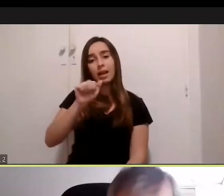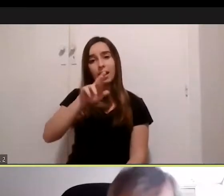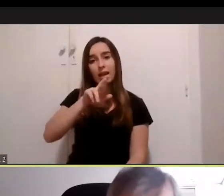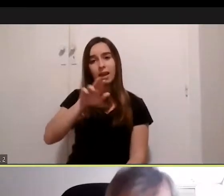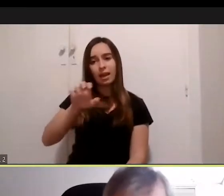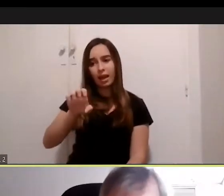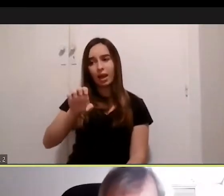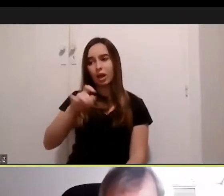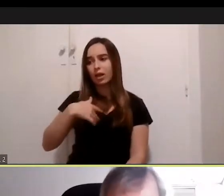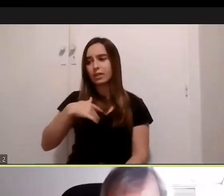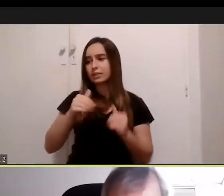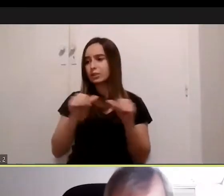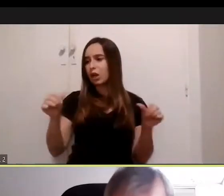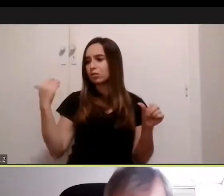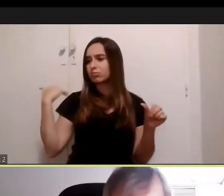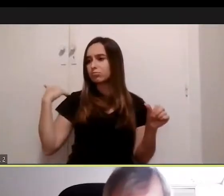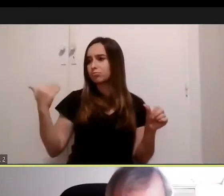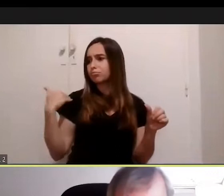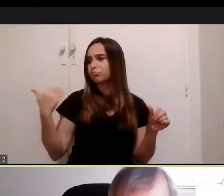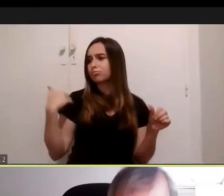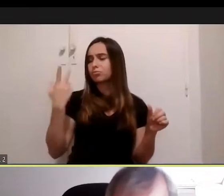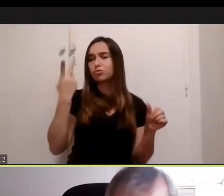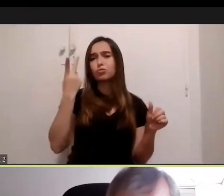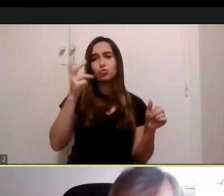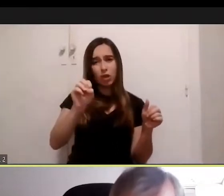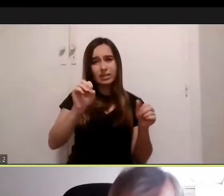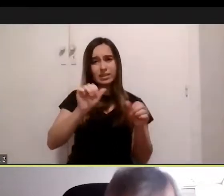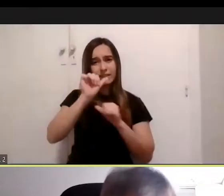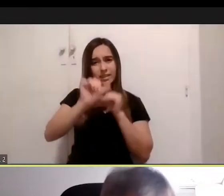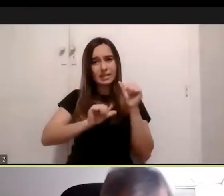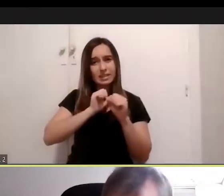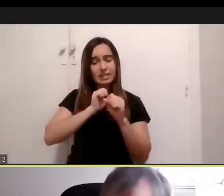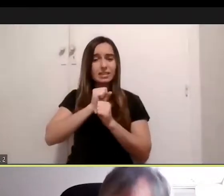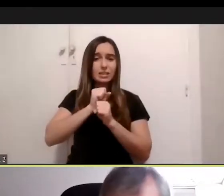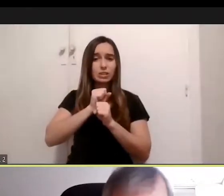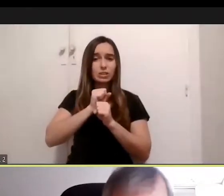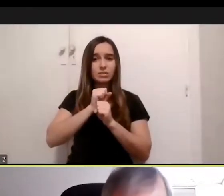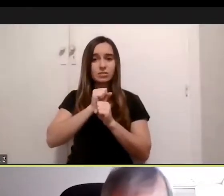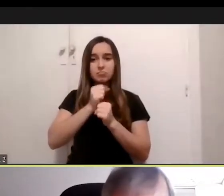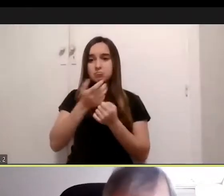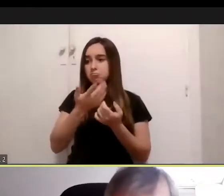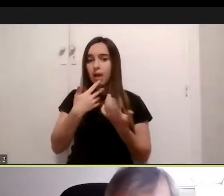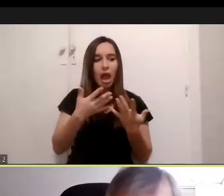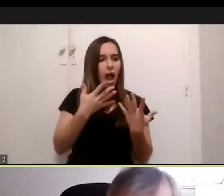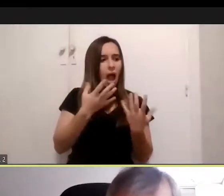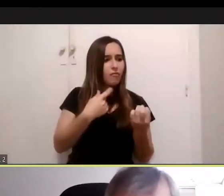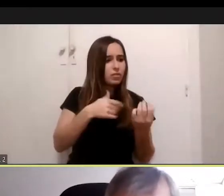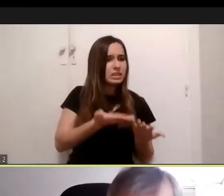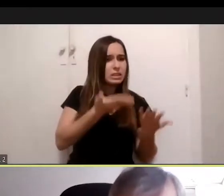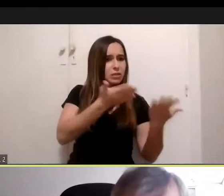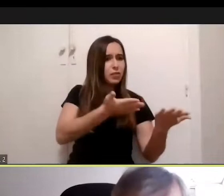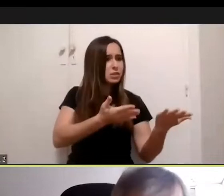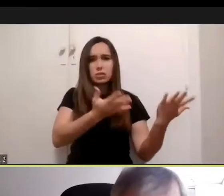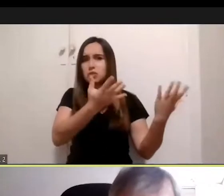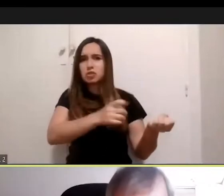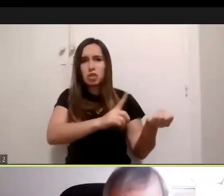20 years ago, and I could not understand, having been involved in service delivery for many years, why people